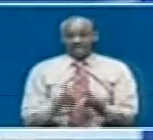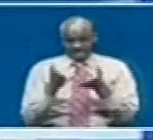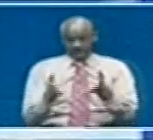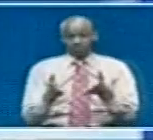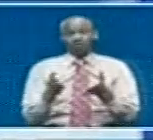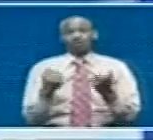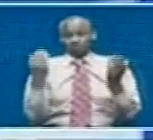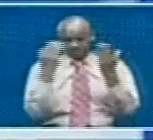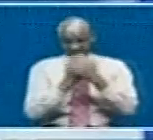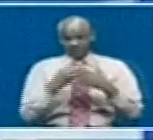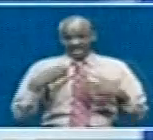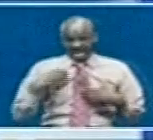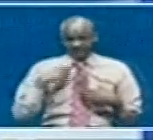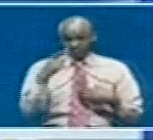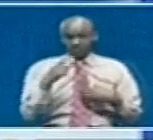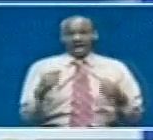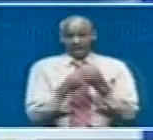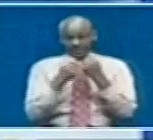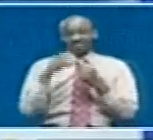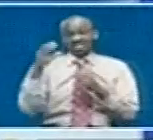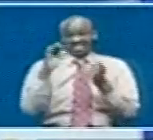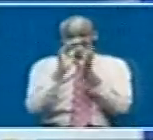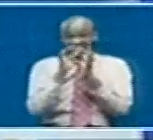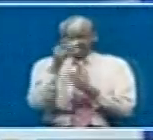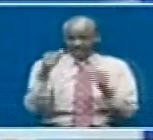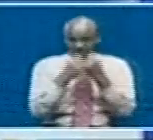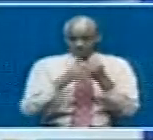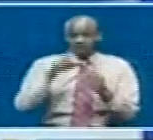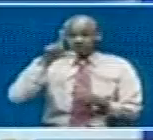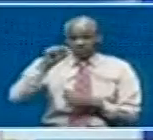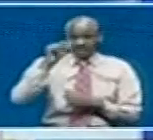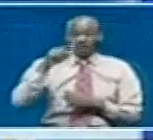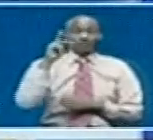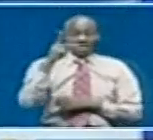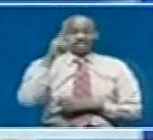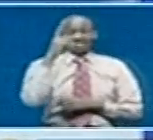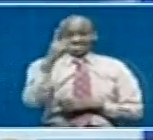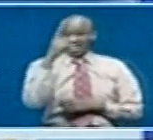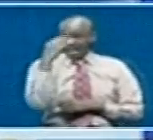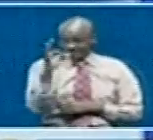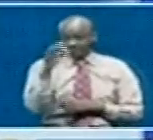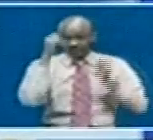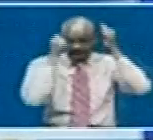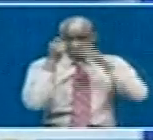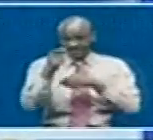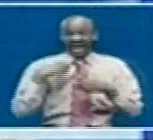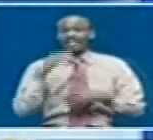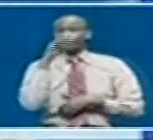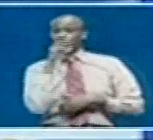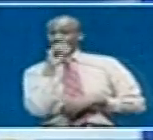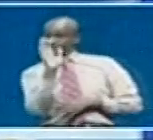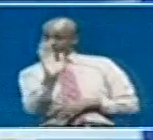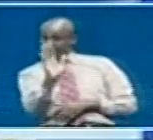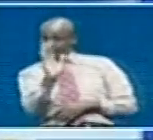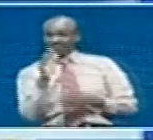Next tonight, a rather unsettling cyber incident. The official Twitter accounts of the Kenya Defense Forces and that of their spokesman, Major